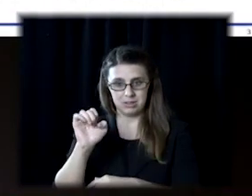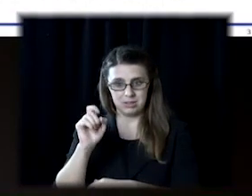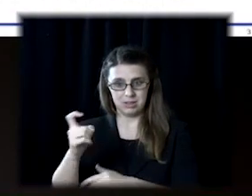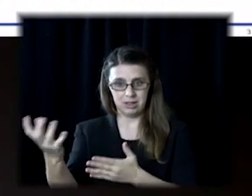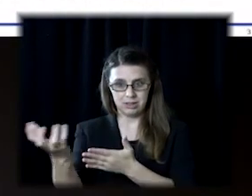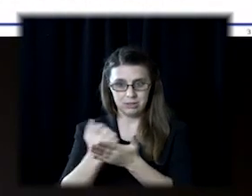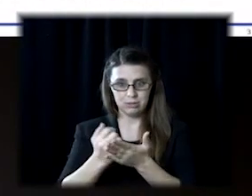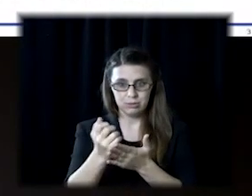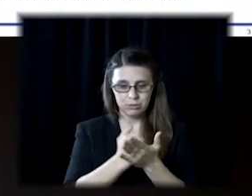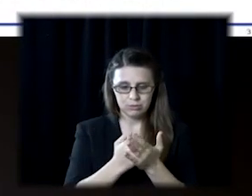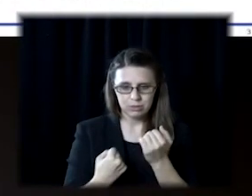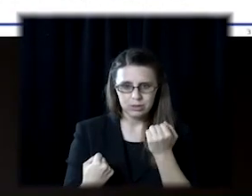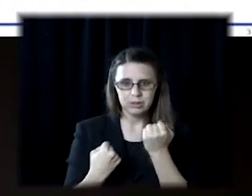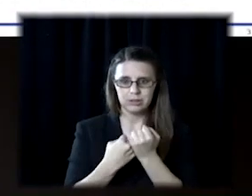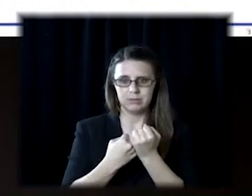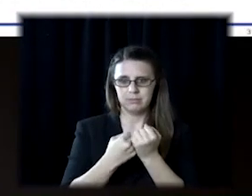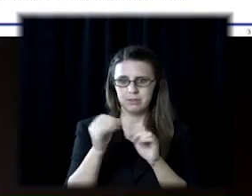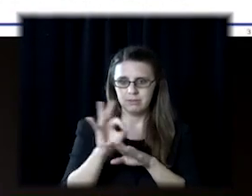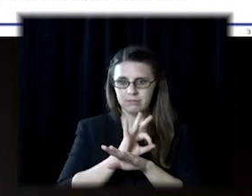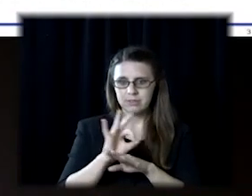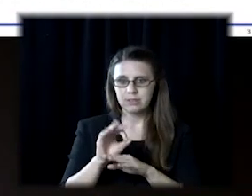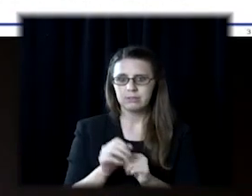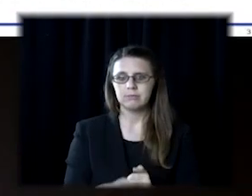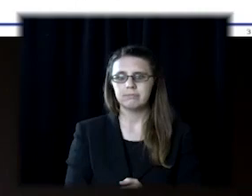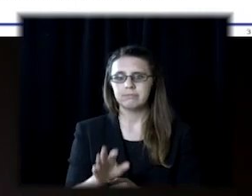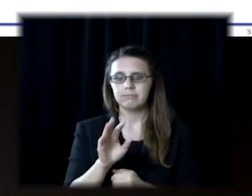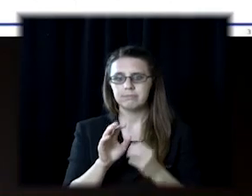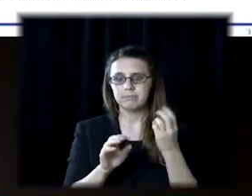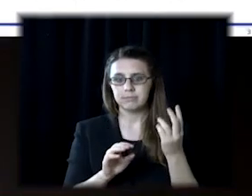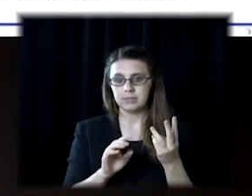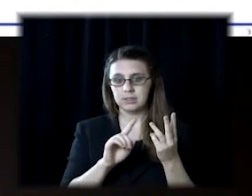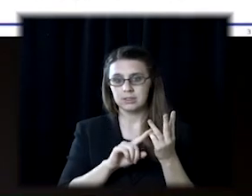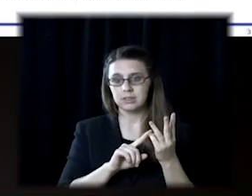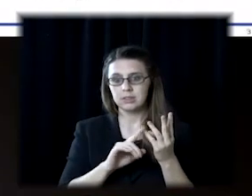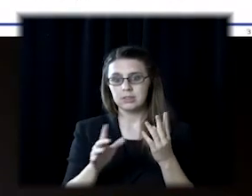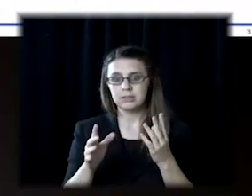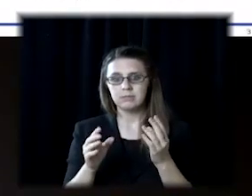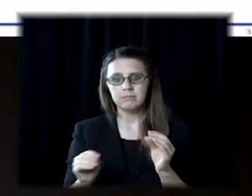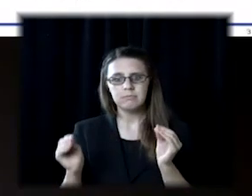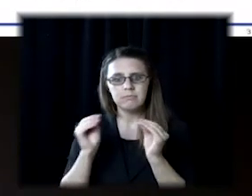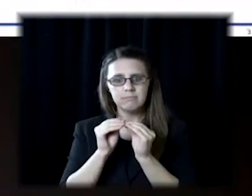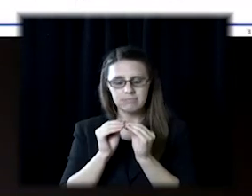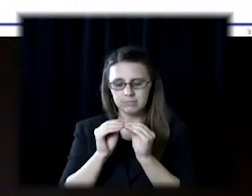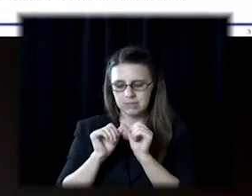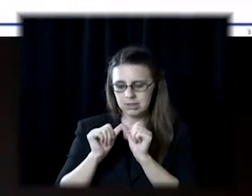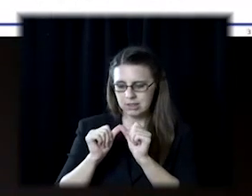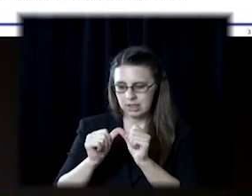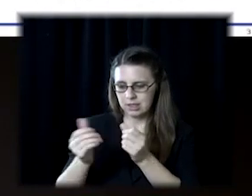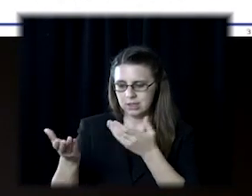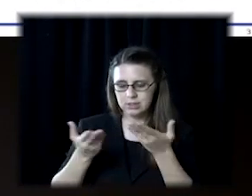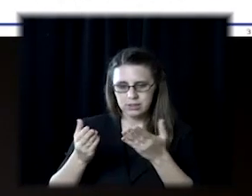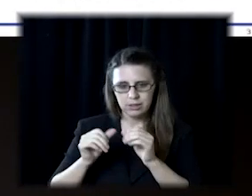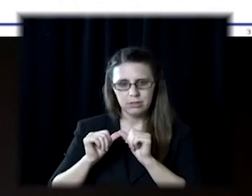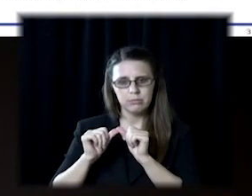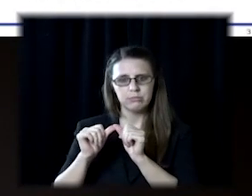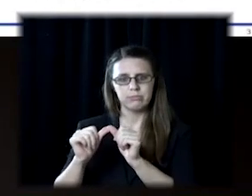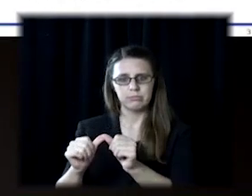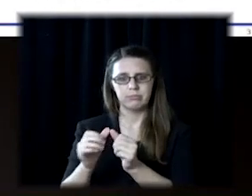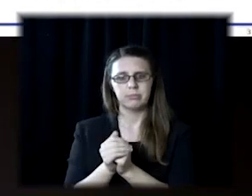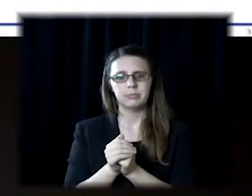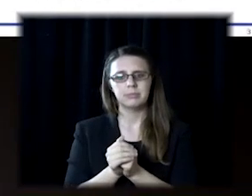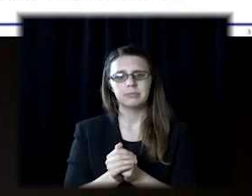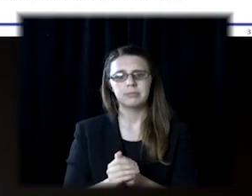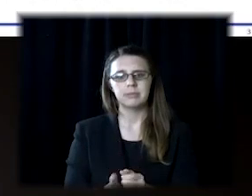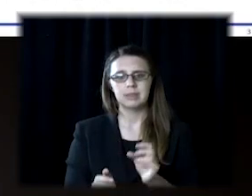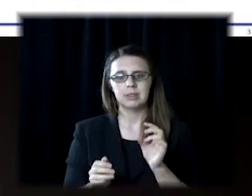and responsibilities, insurance that there are continued and uninterrupted services by the municipalities to their residents, and that